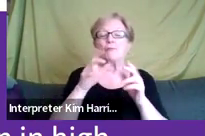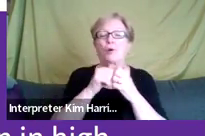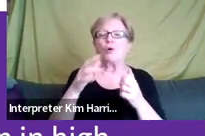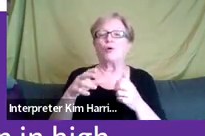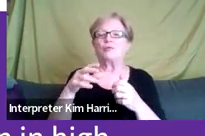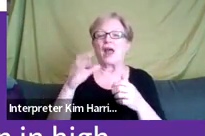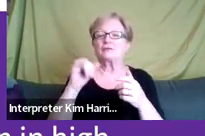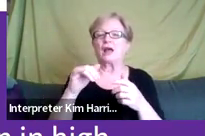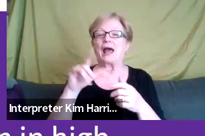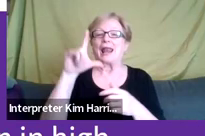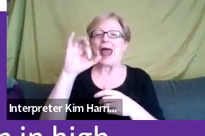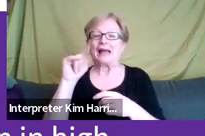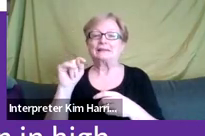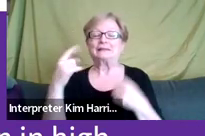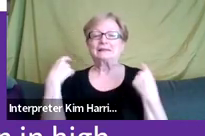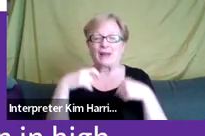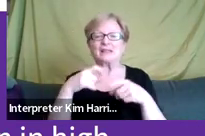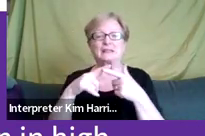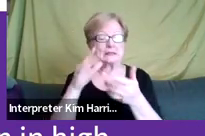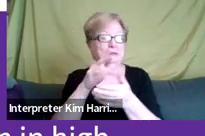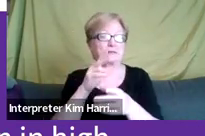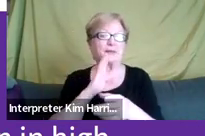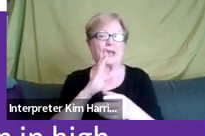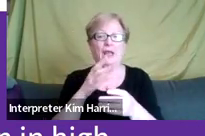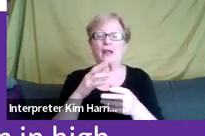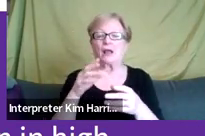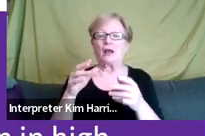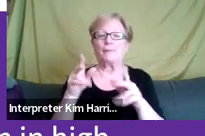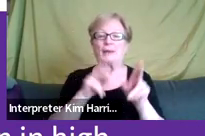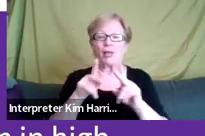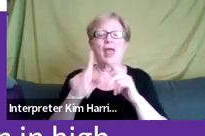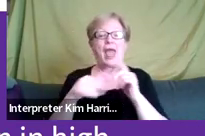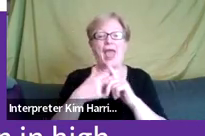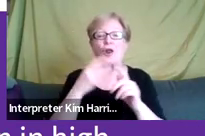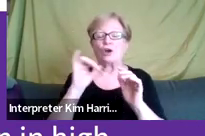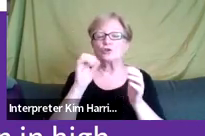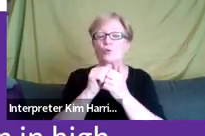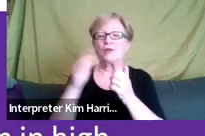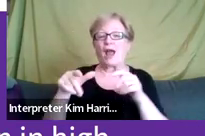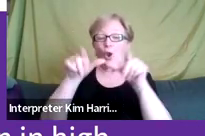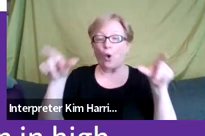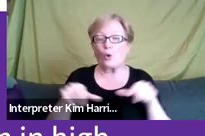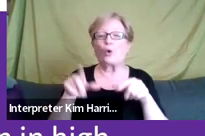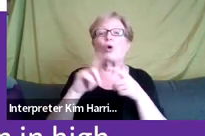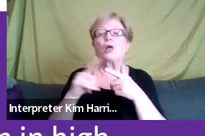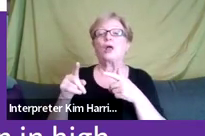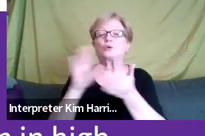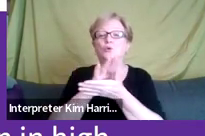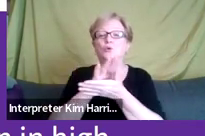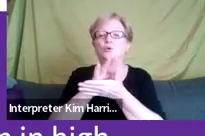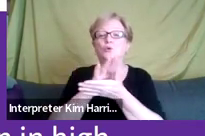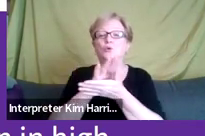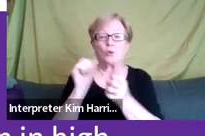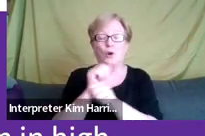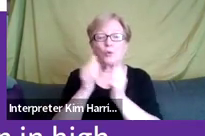populations. And then I went to work for my local school district, working with alternative and adult education, and moving